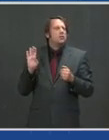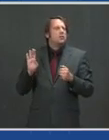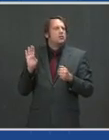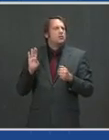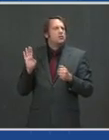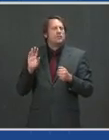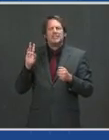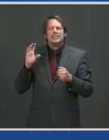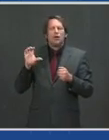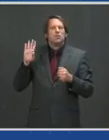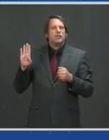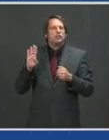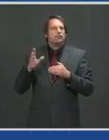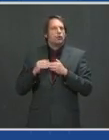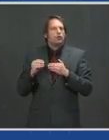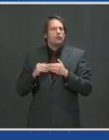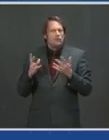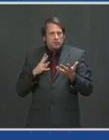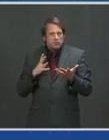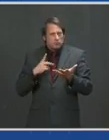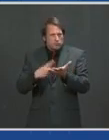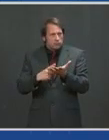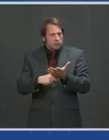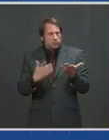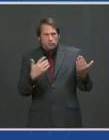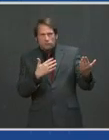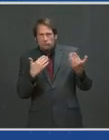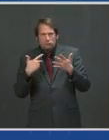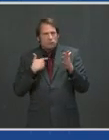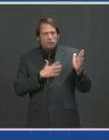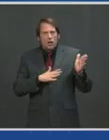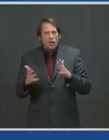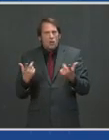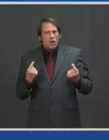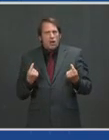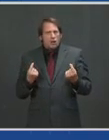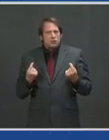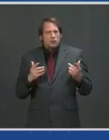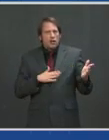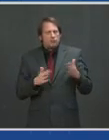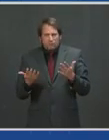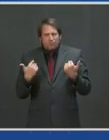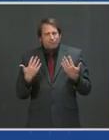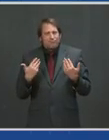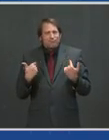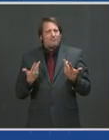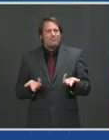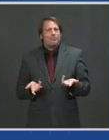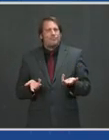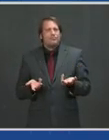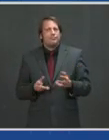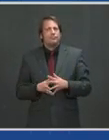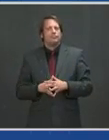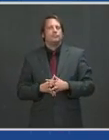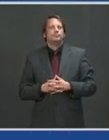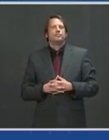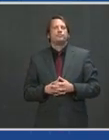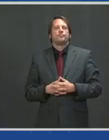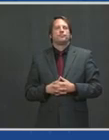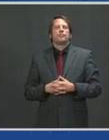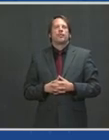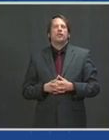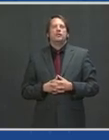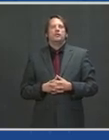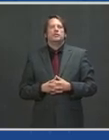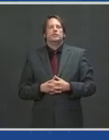If they come forward with a plan that did the bulk of it, and it was $1.3 billion or $4, 2 or 3, that